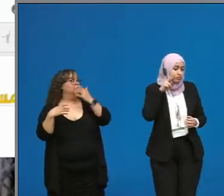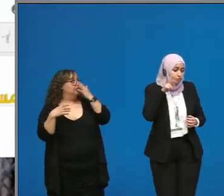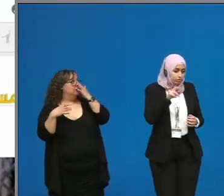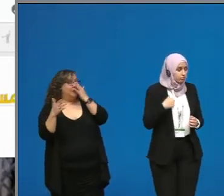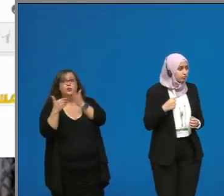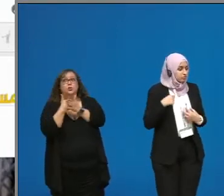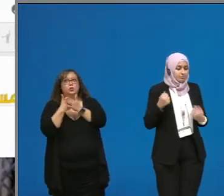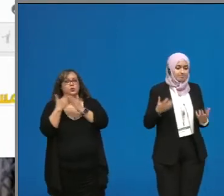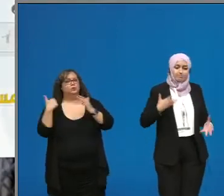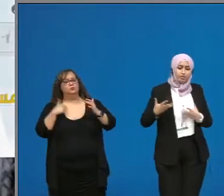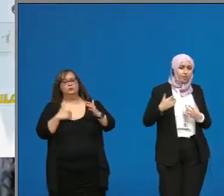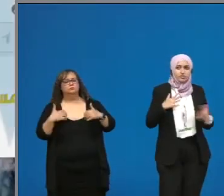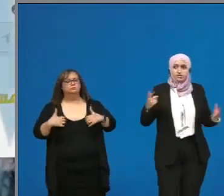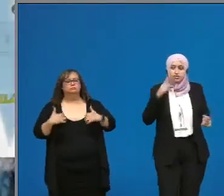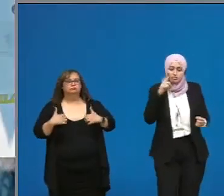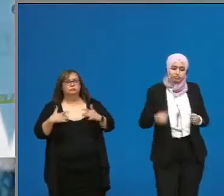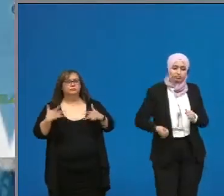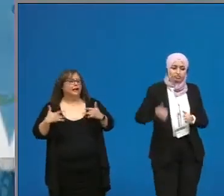And so